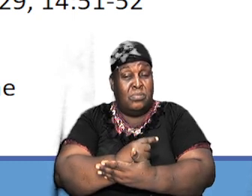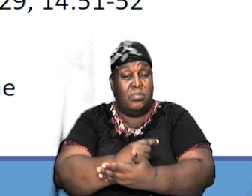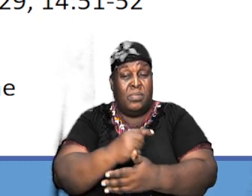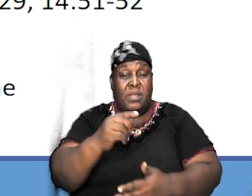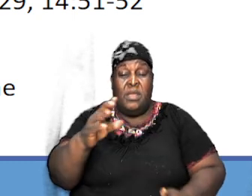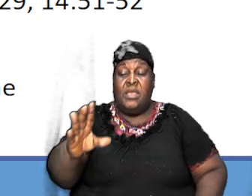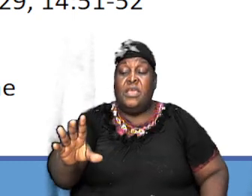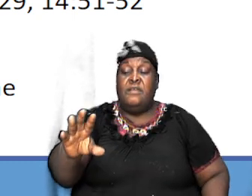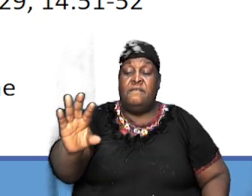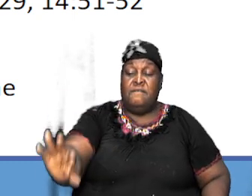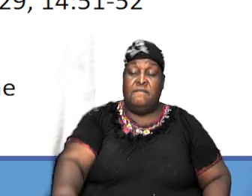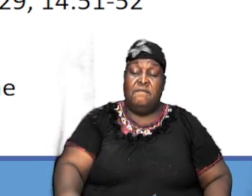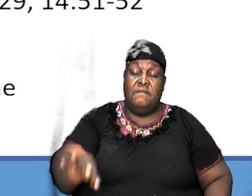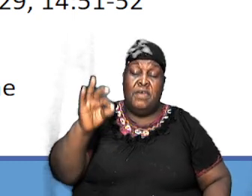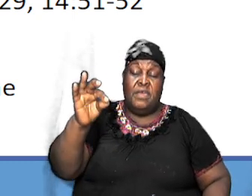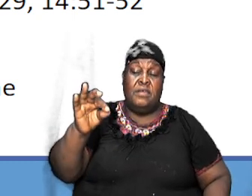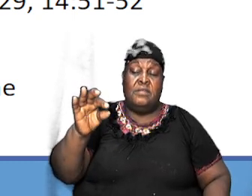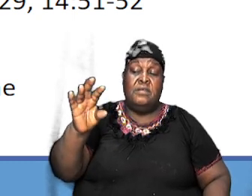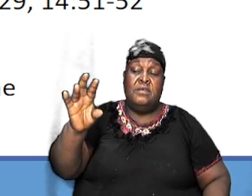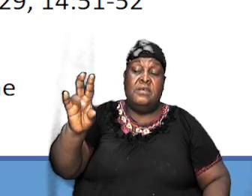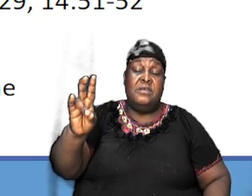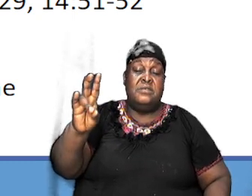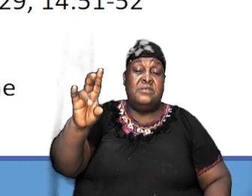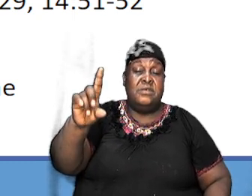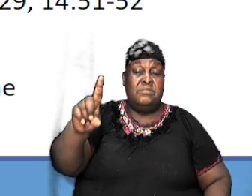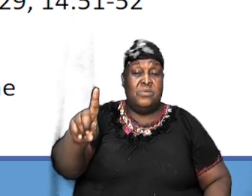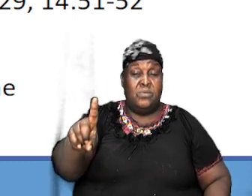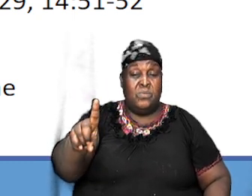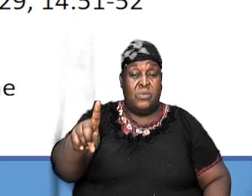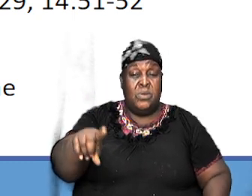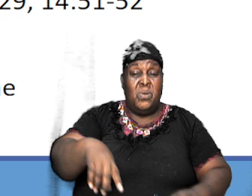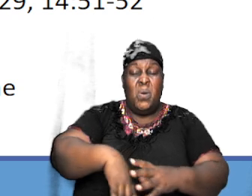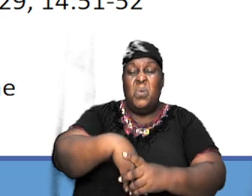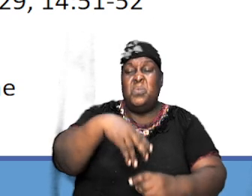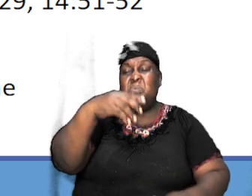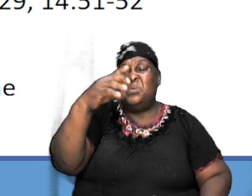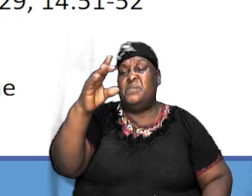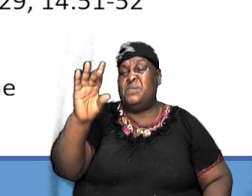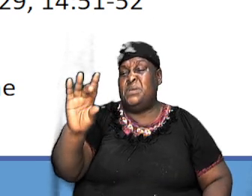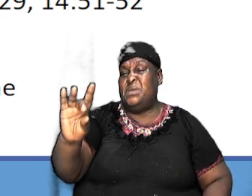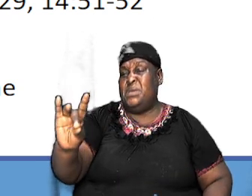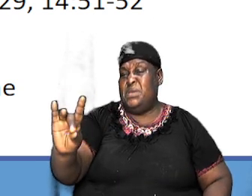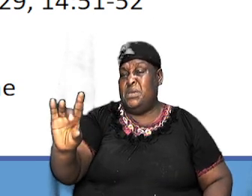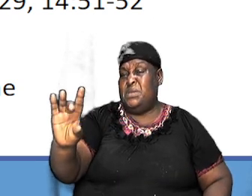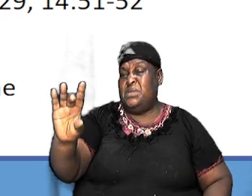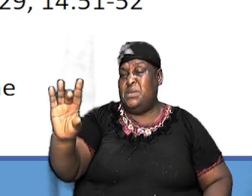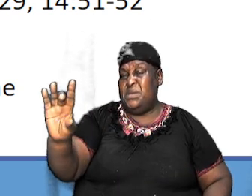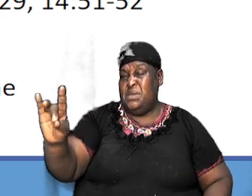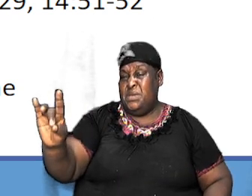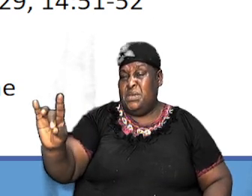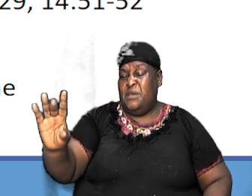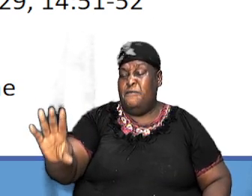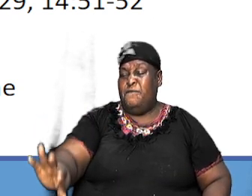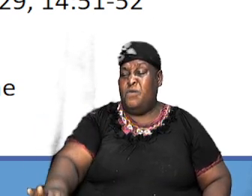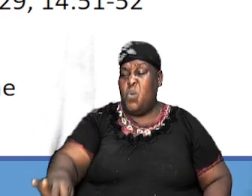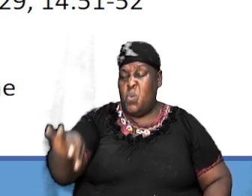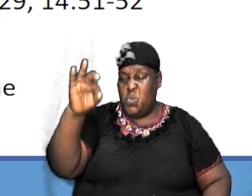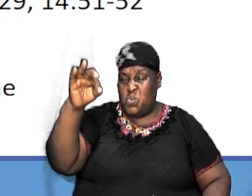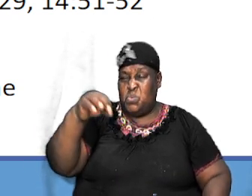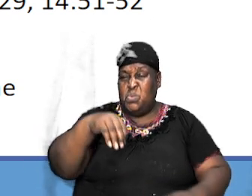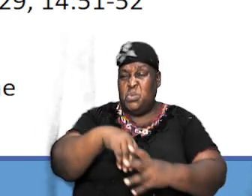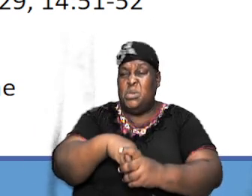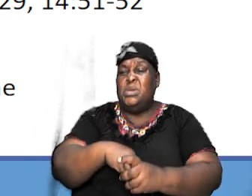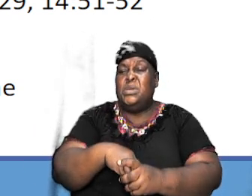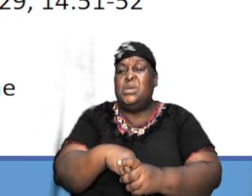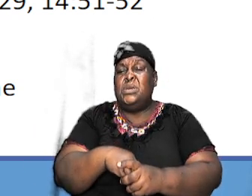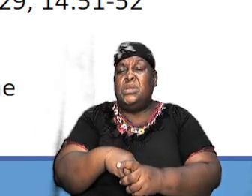find 71 out of these. 71 out of the 88 can actually be found in the synoptic